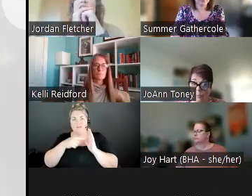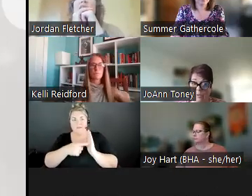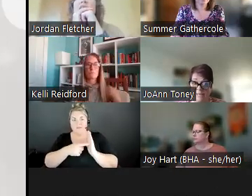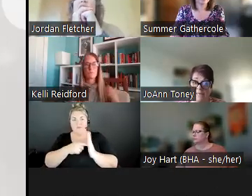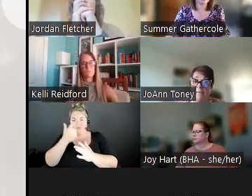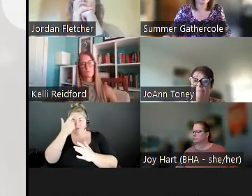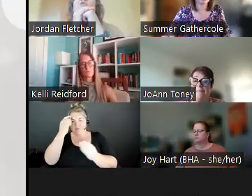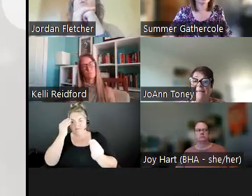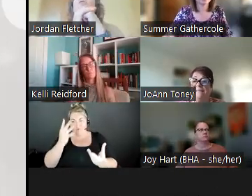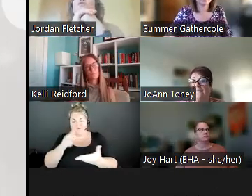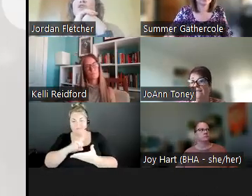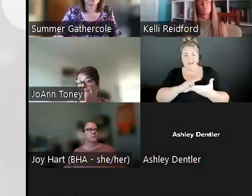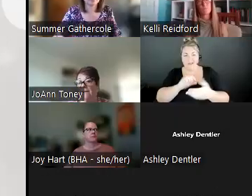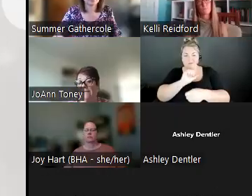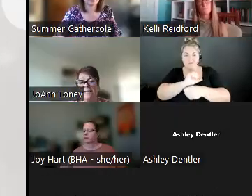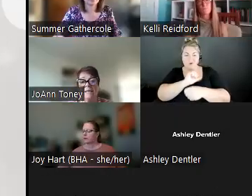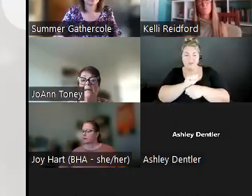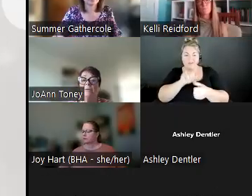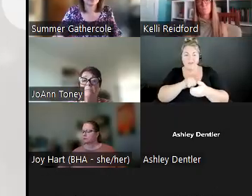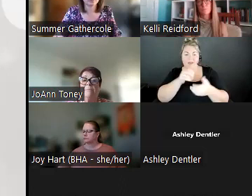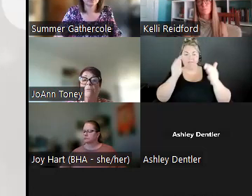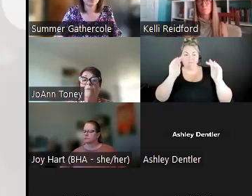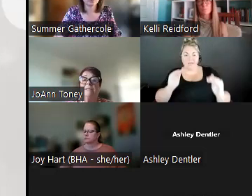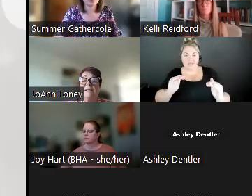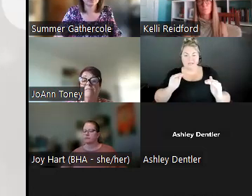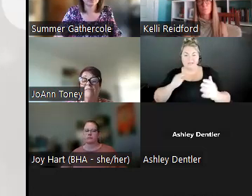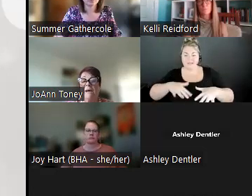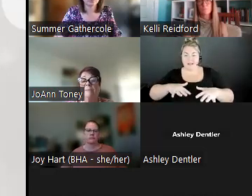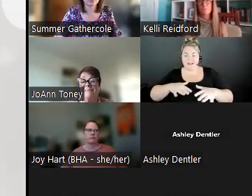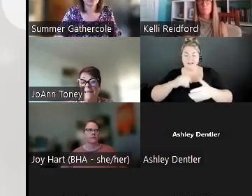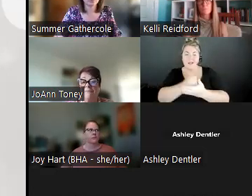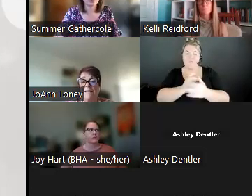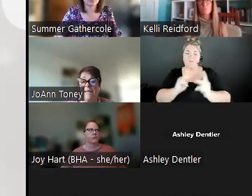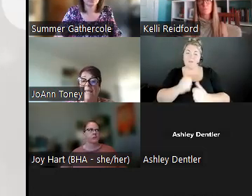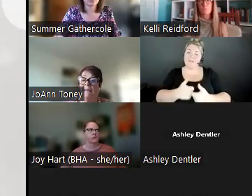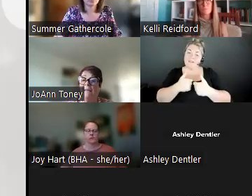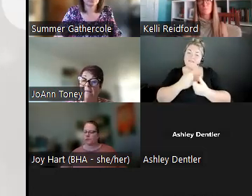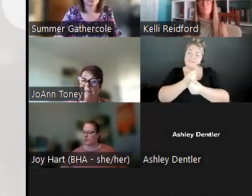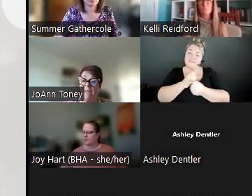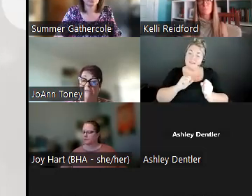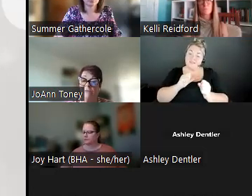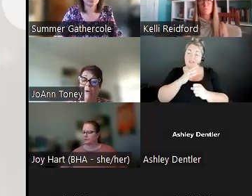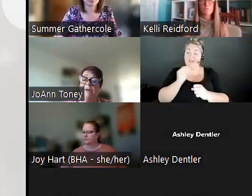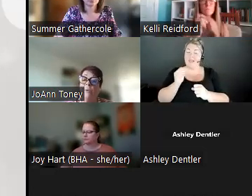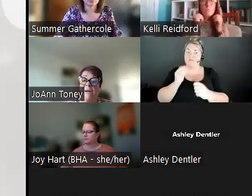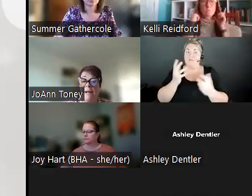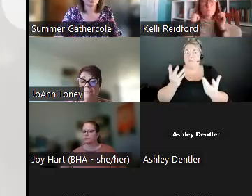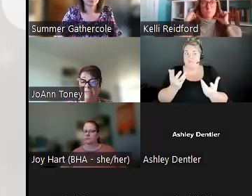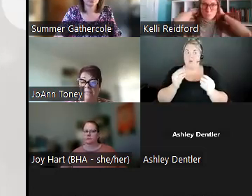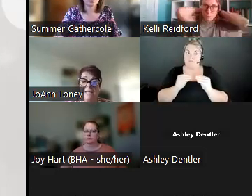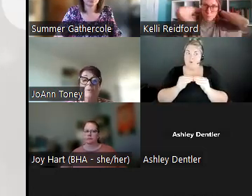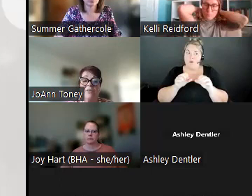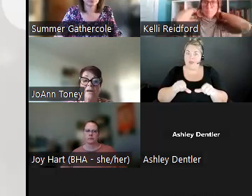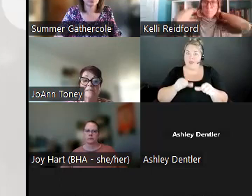design working. It mitigates anxiety and helps people live safely, and therefore they're more apt